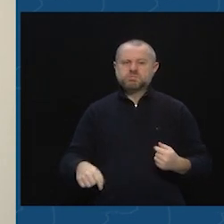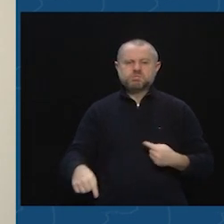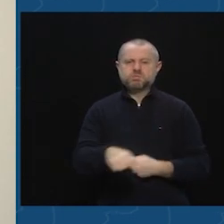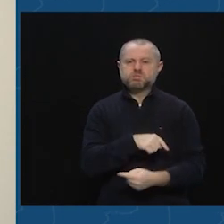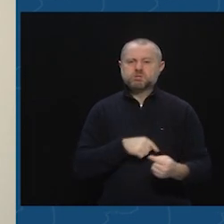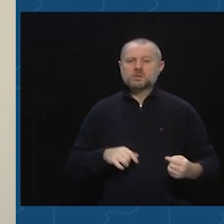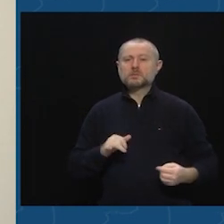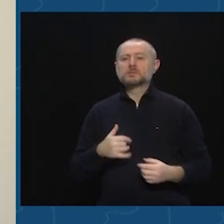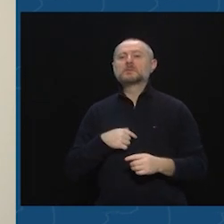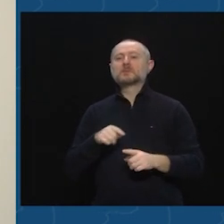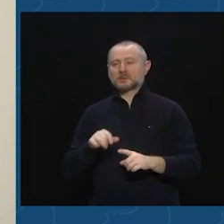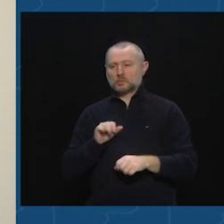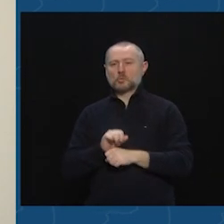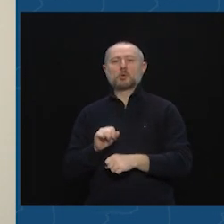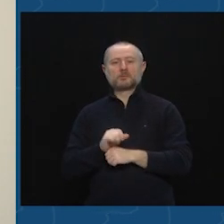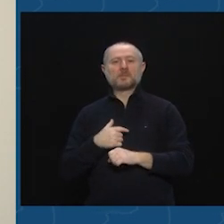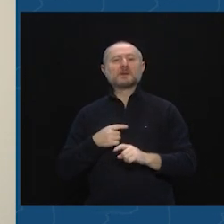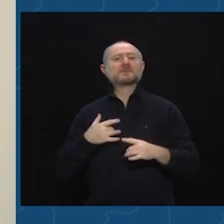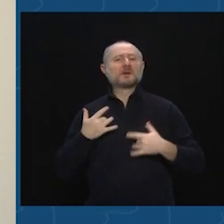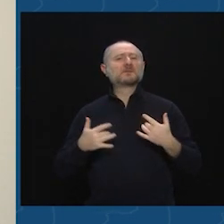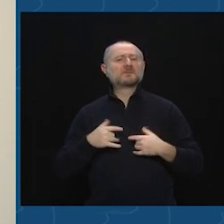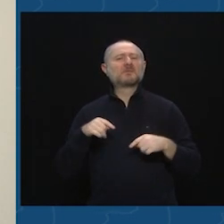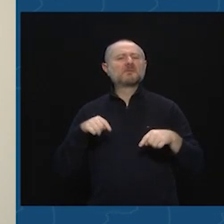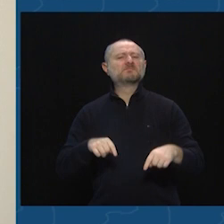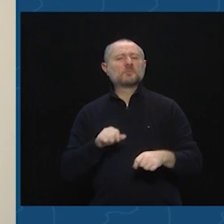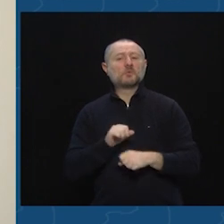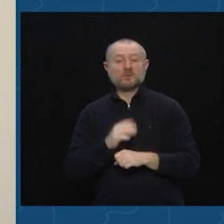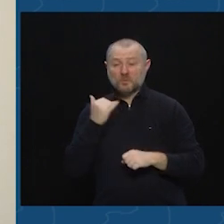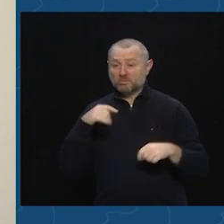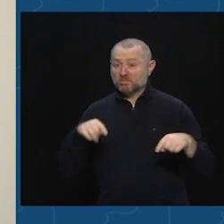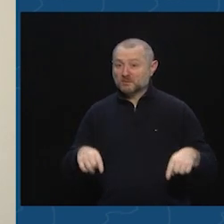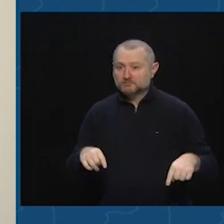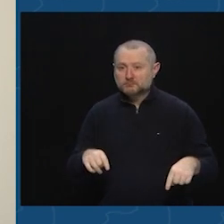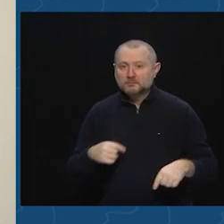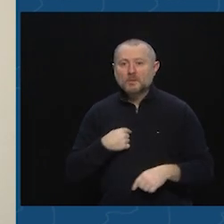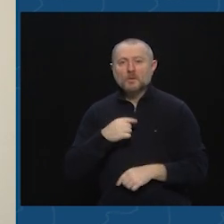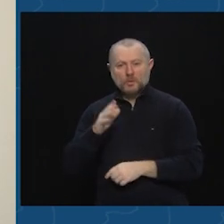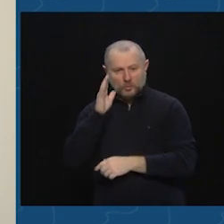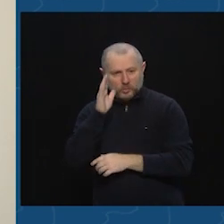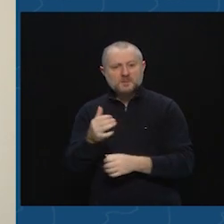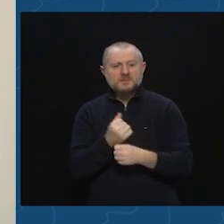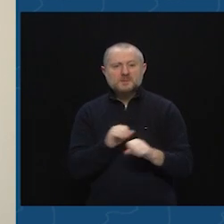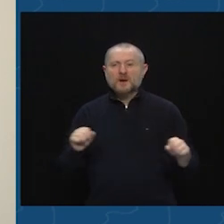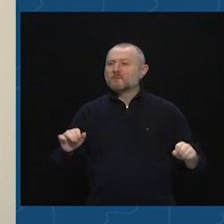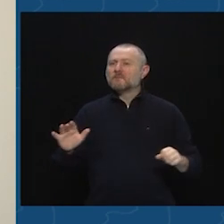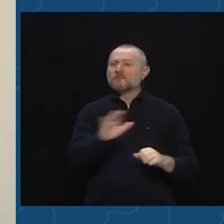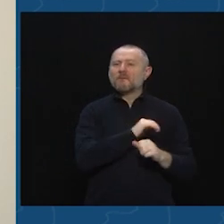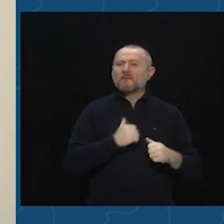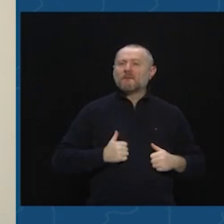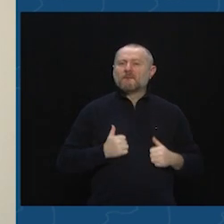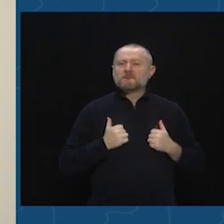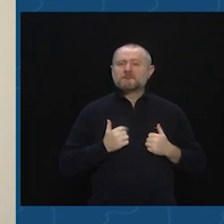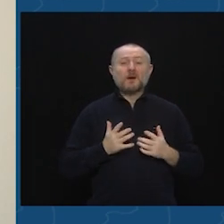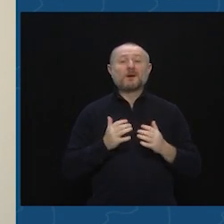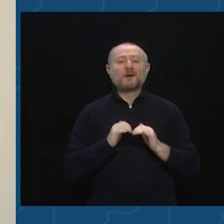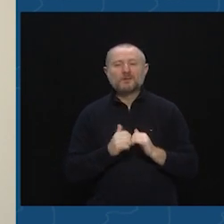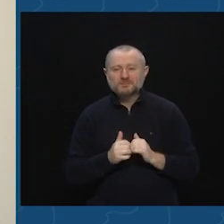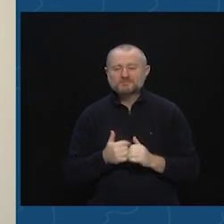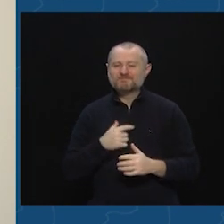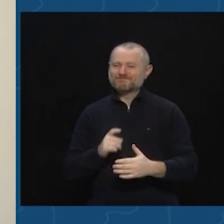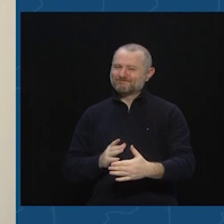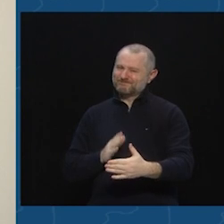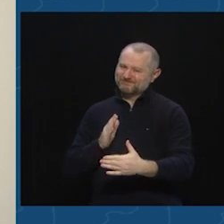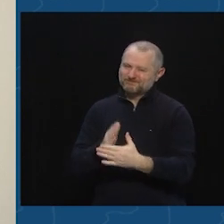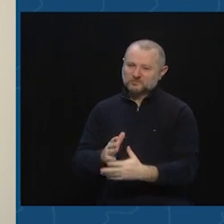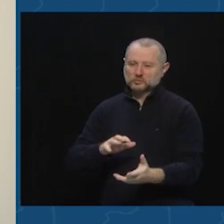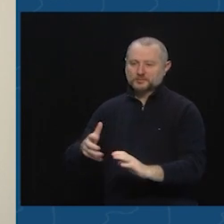excited to work on this because I think we will save lives by disrupting the supply chain, holding everyone